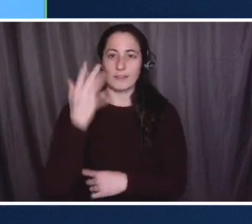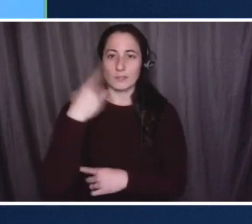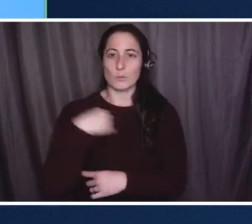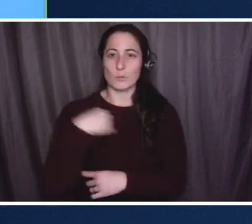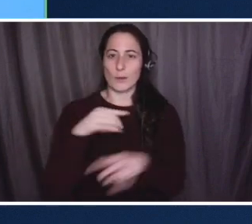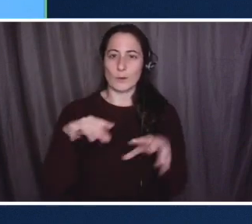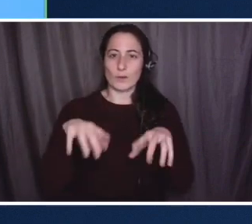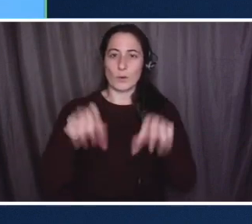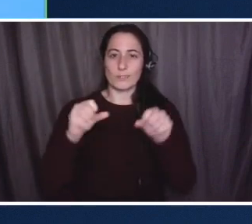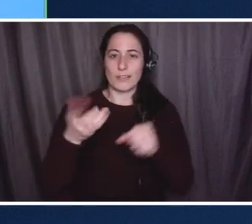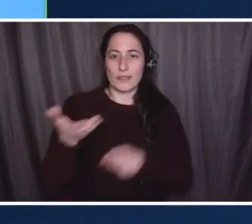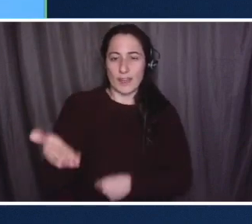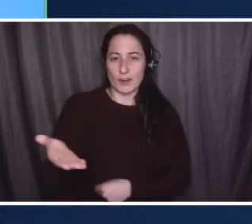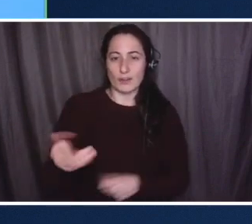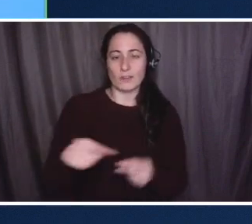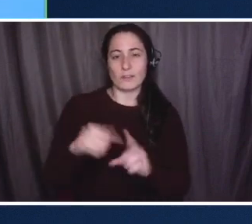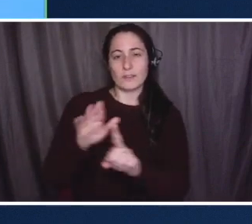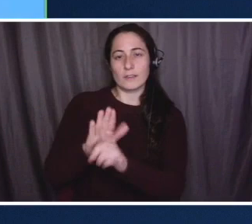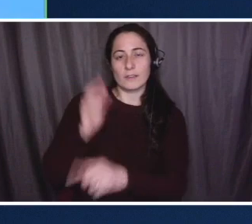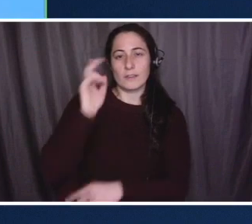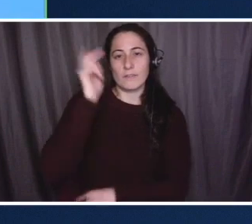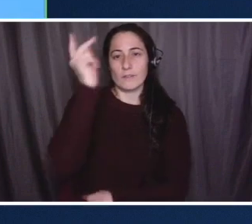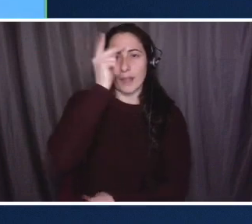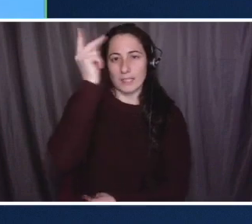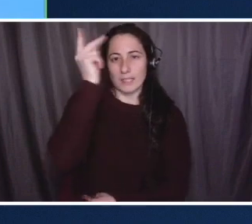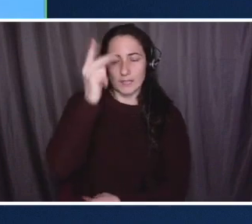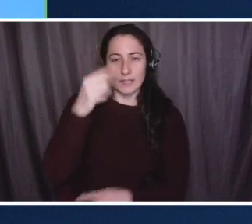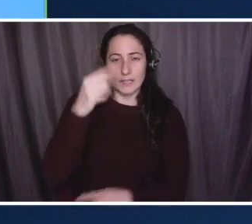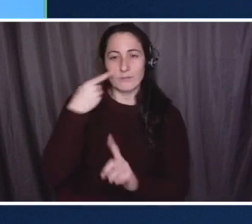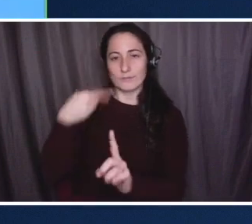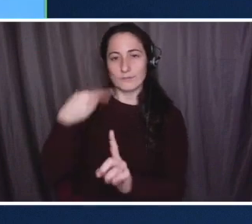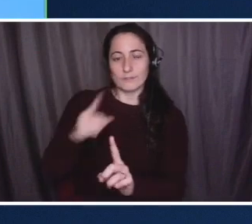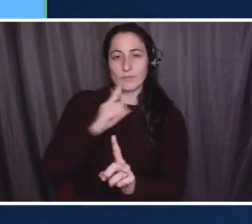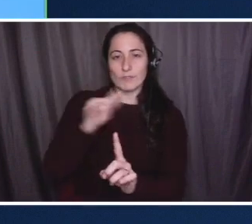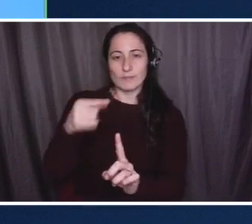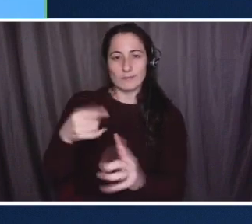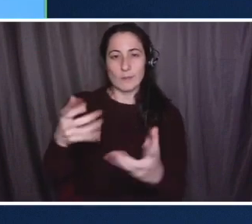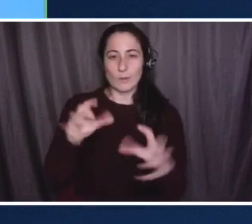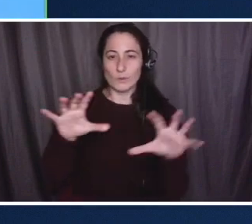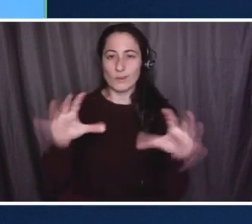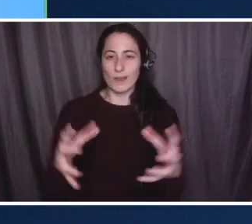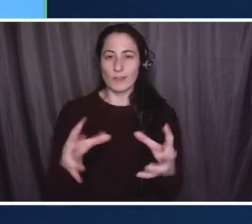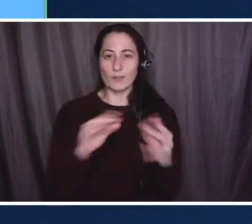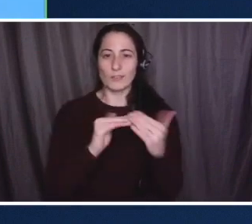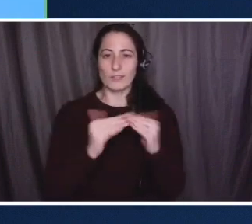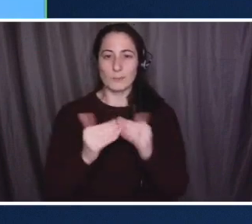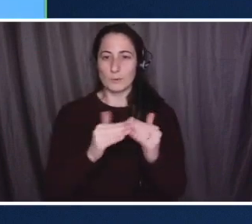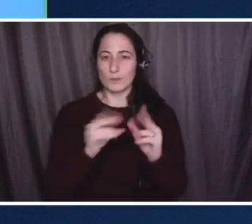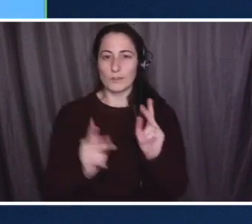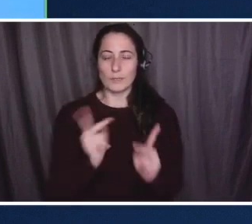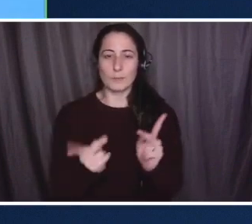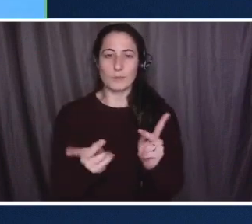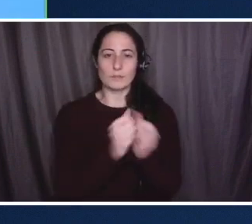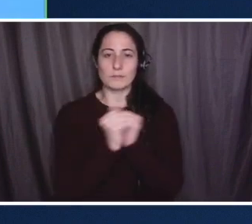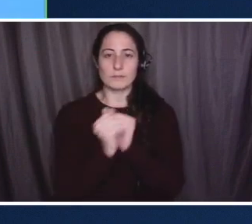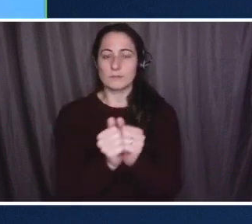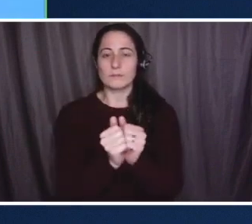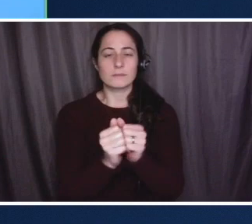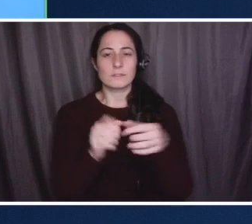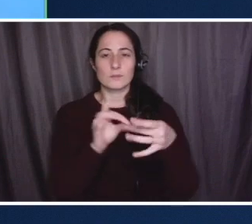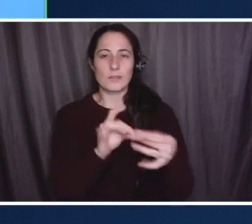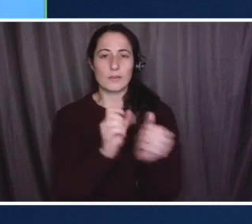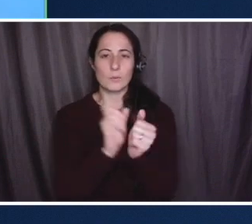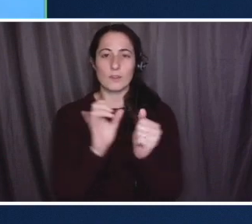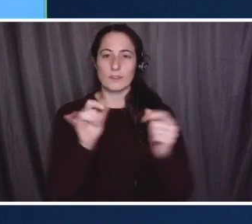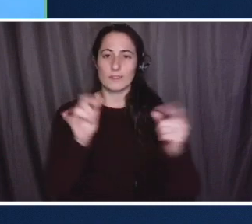the philosophy of the ISEC has always been, you know, to gather a community of practitioners around the topic of